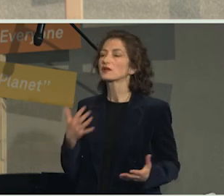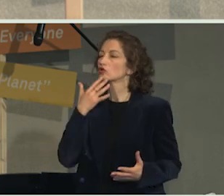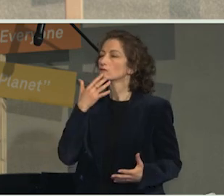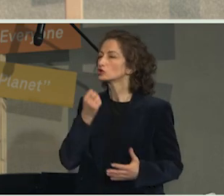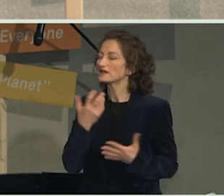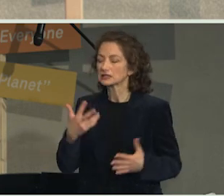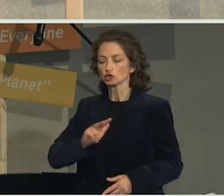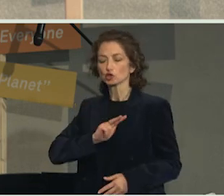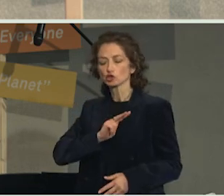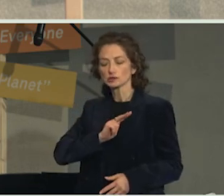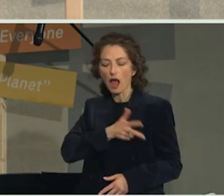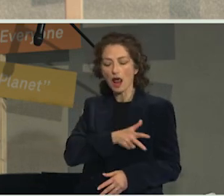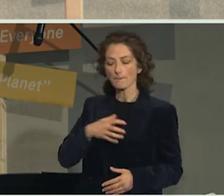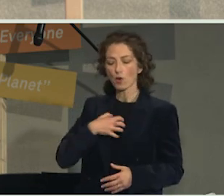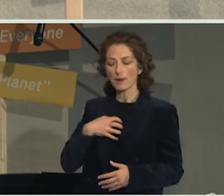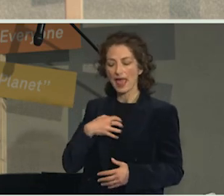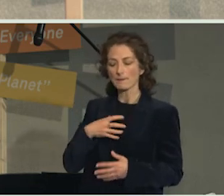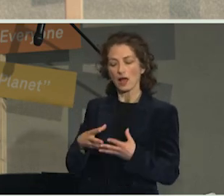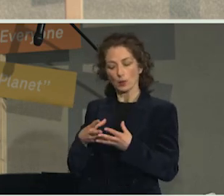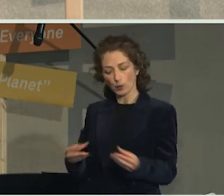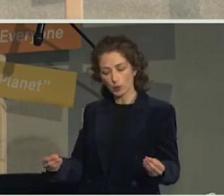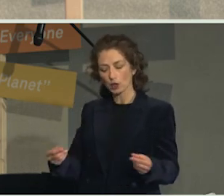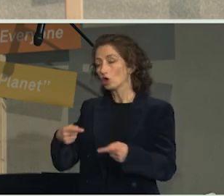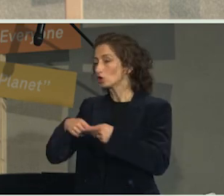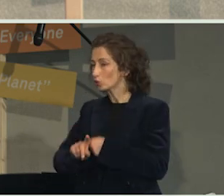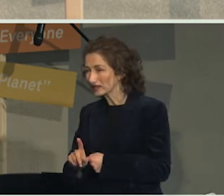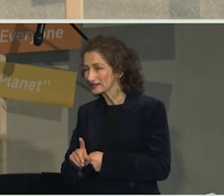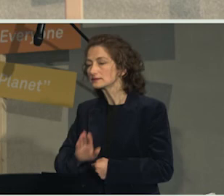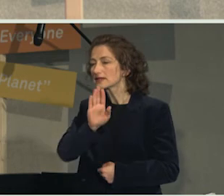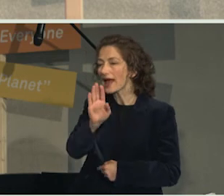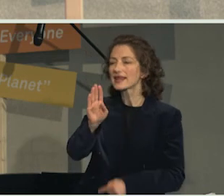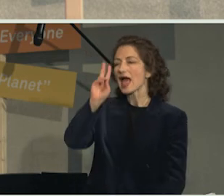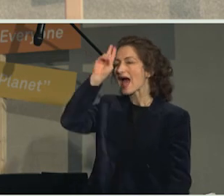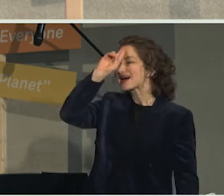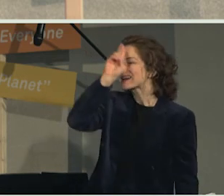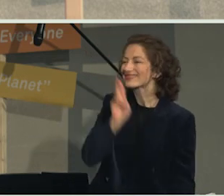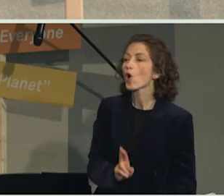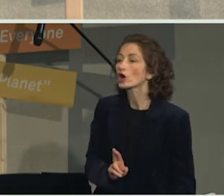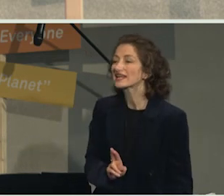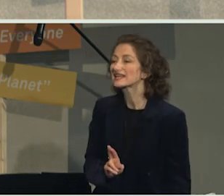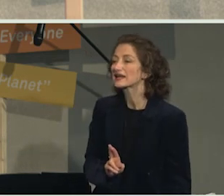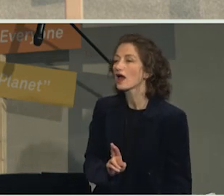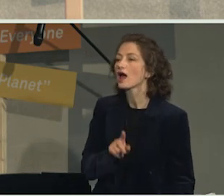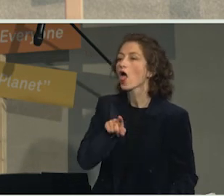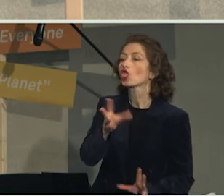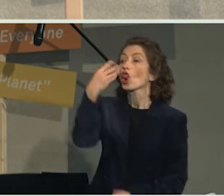societal problems by gentrifying its rhetorics or completely erasing the problem